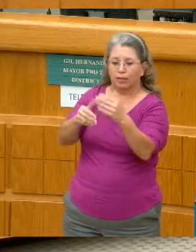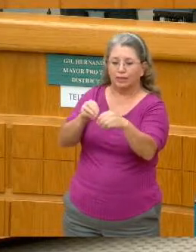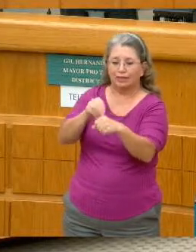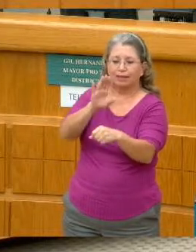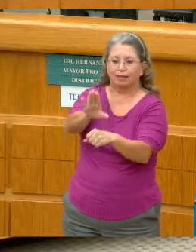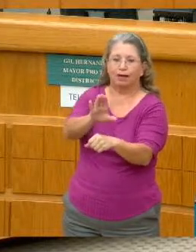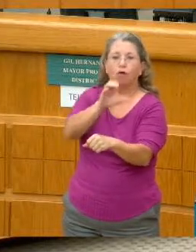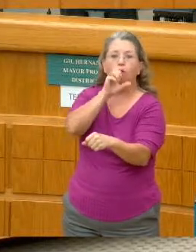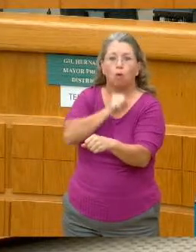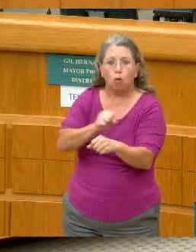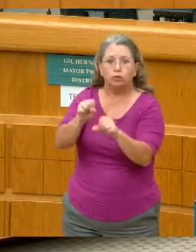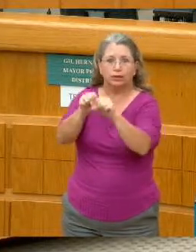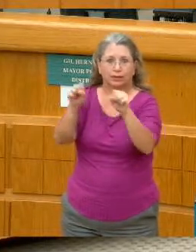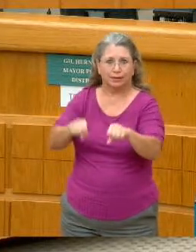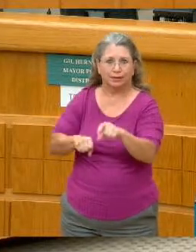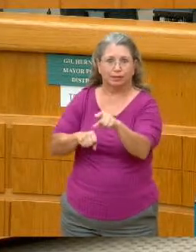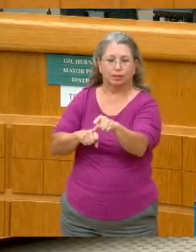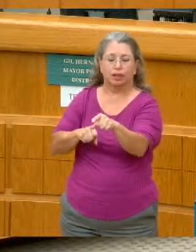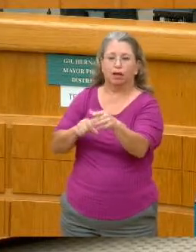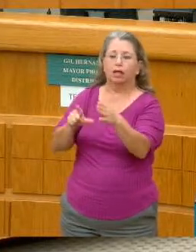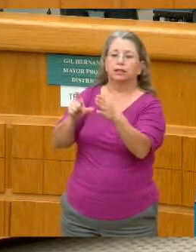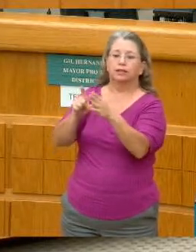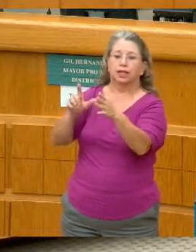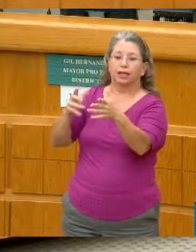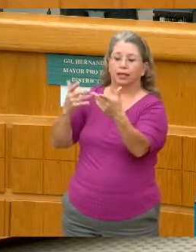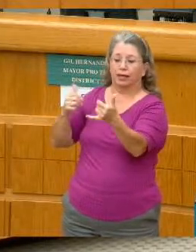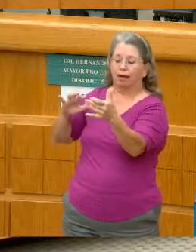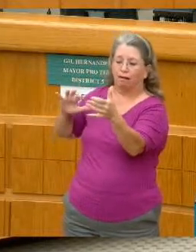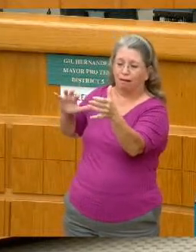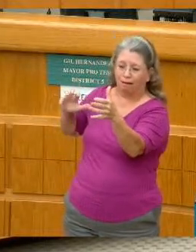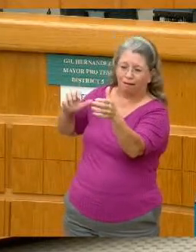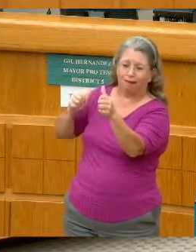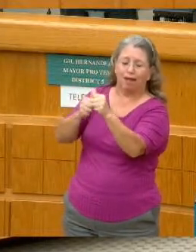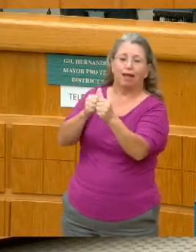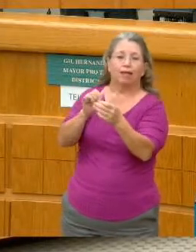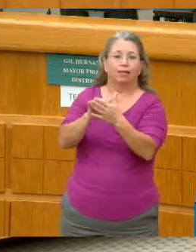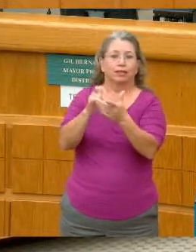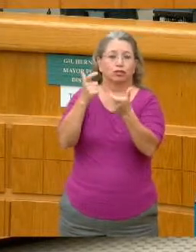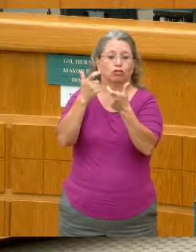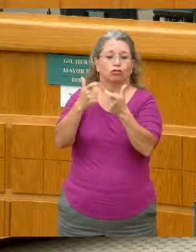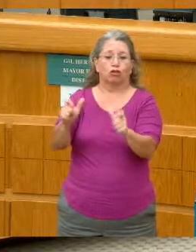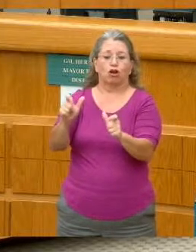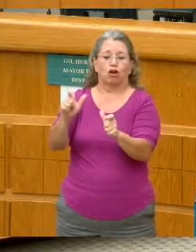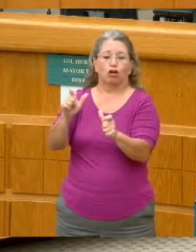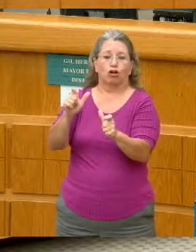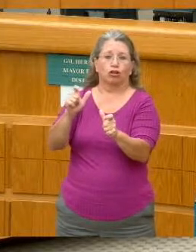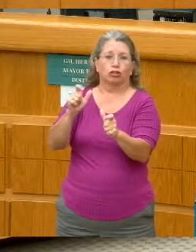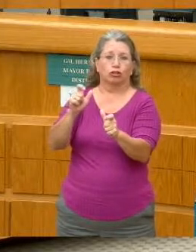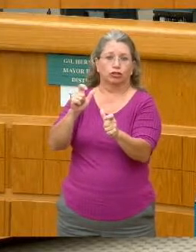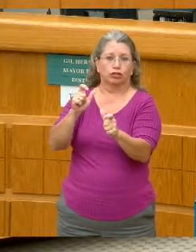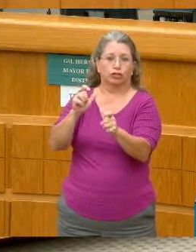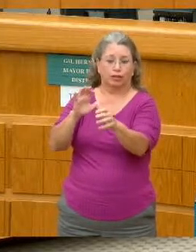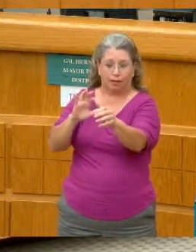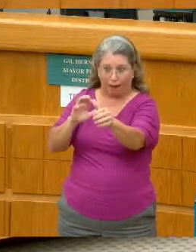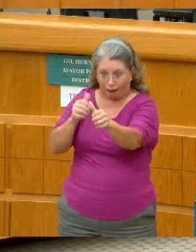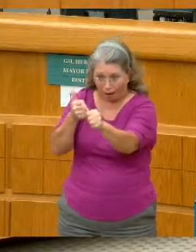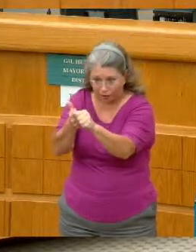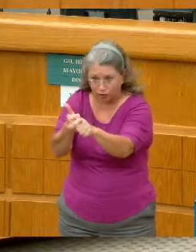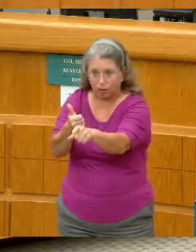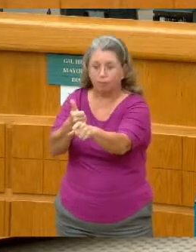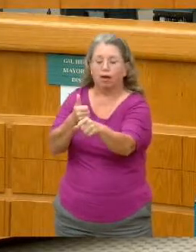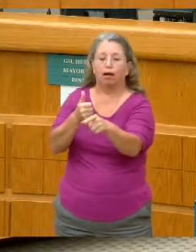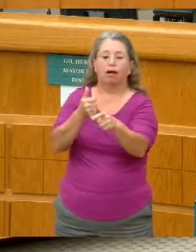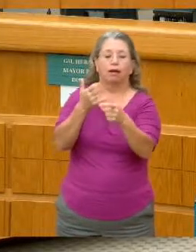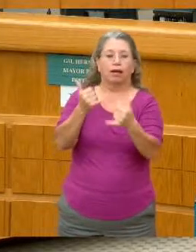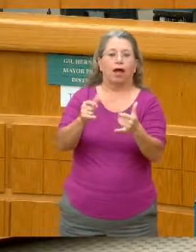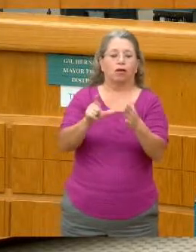input of large data caused all the cases for Nueces County that were part of the backlog to suddenly appear in the Texas